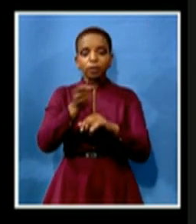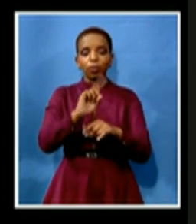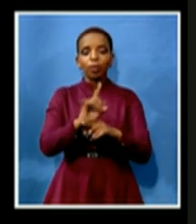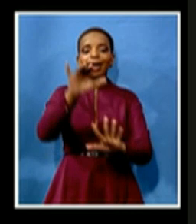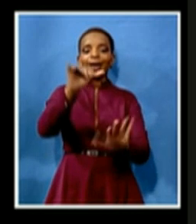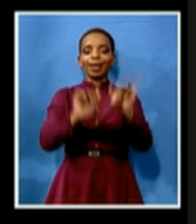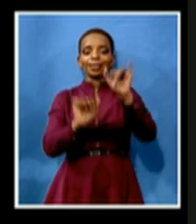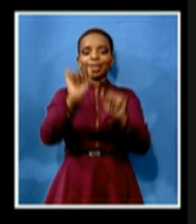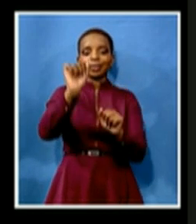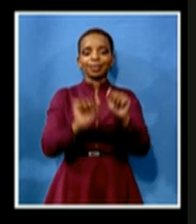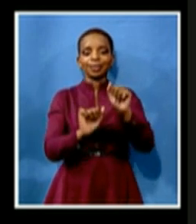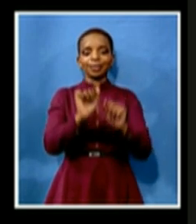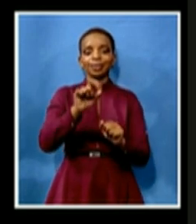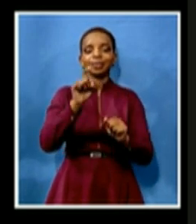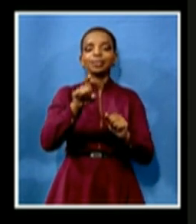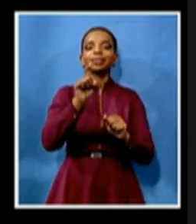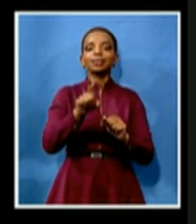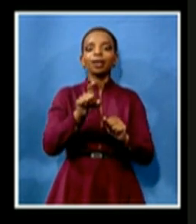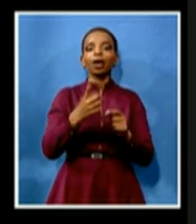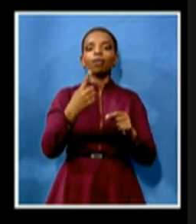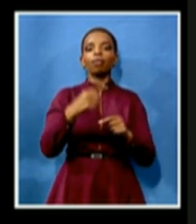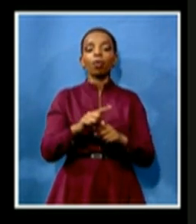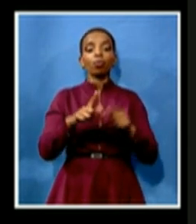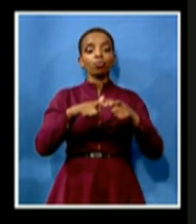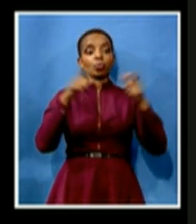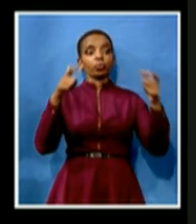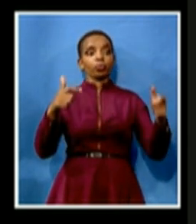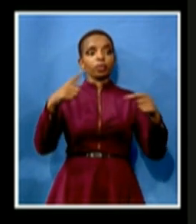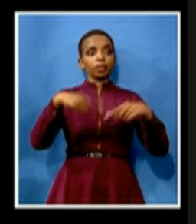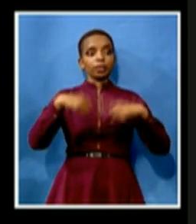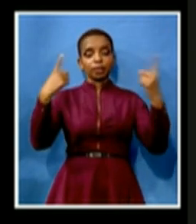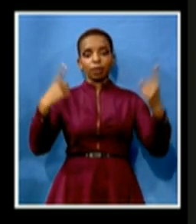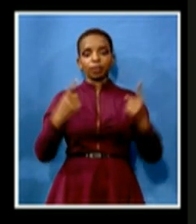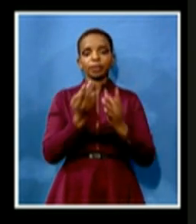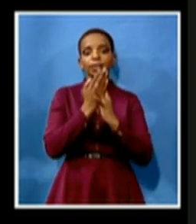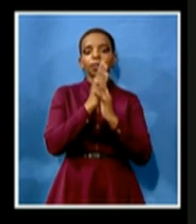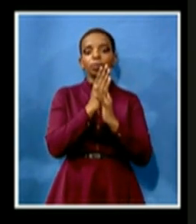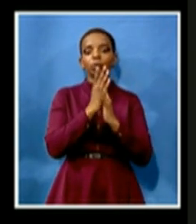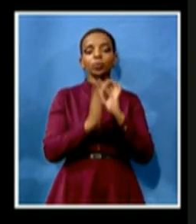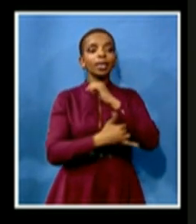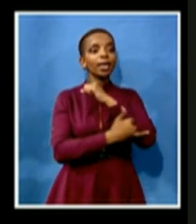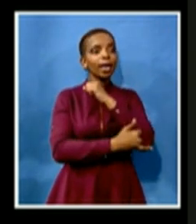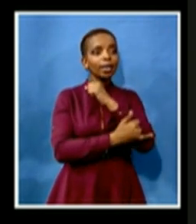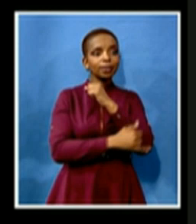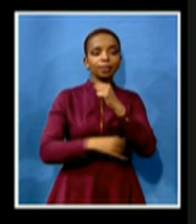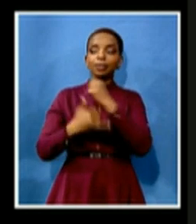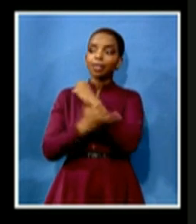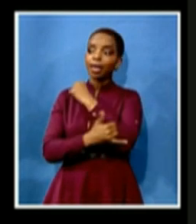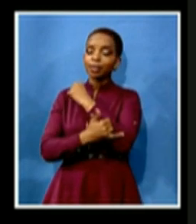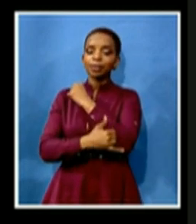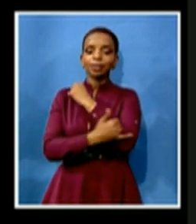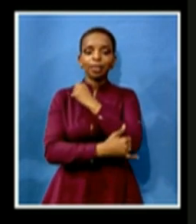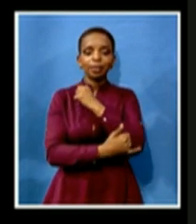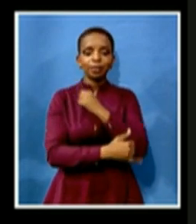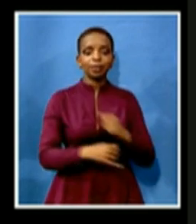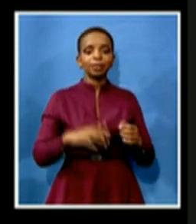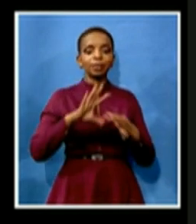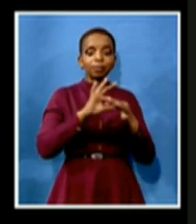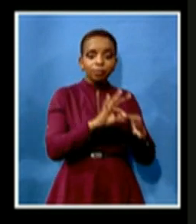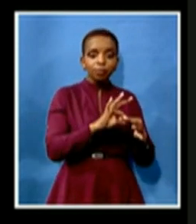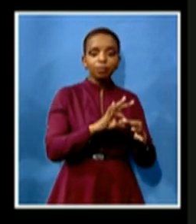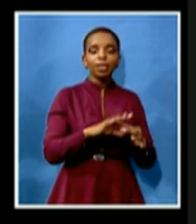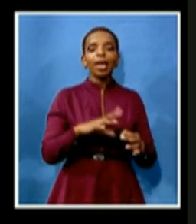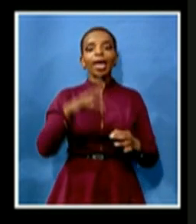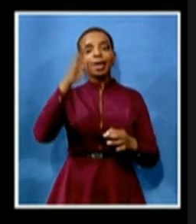huge differences between various countries' experiences with respect to the epidemic. I was very pleased to